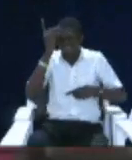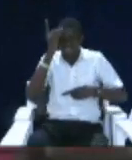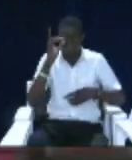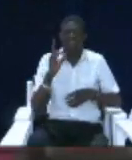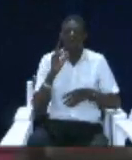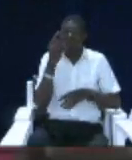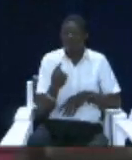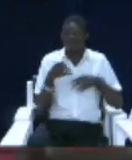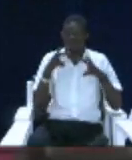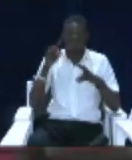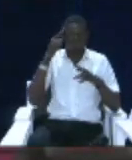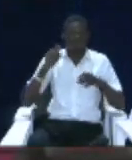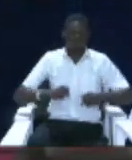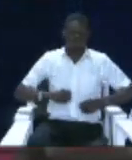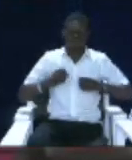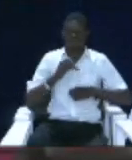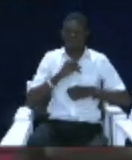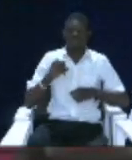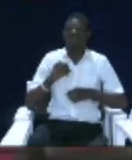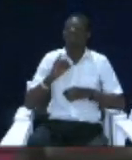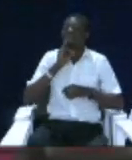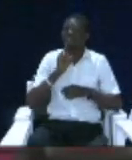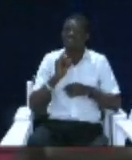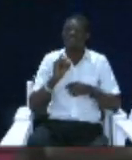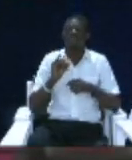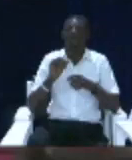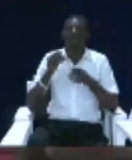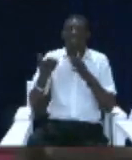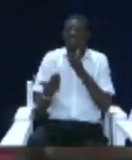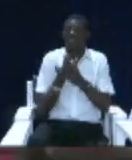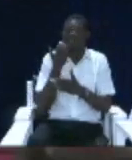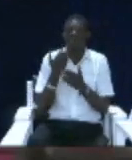only way for survival is fresh blood.